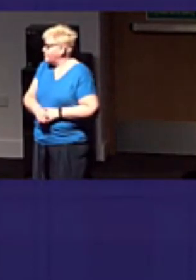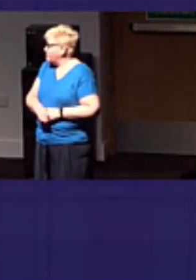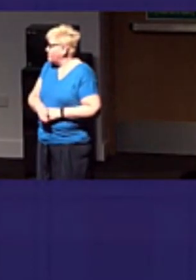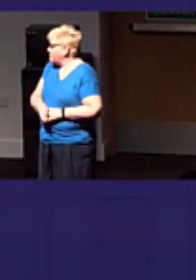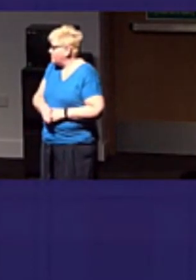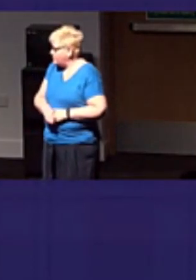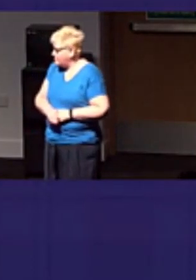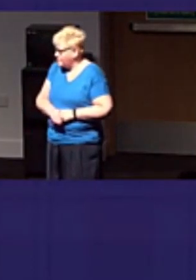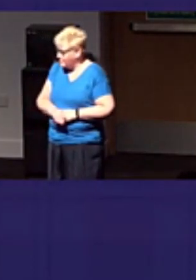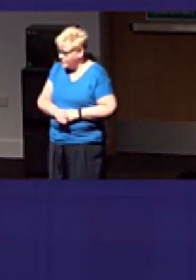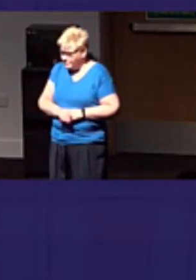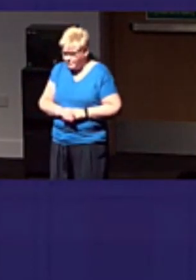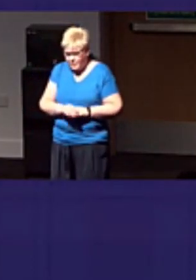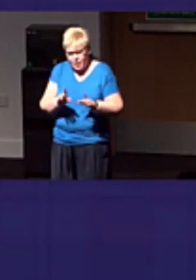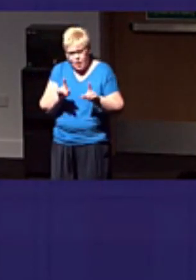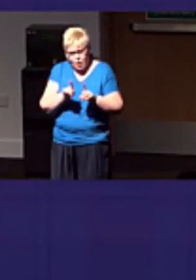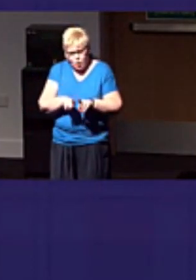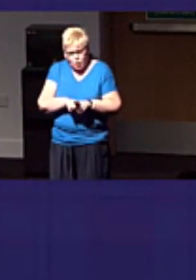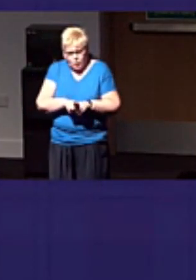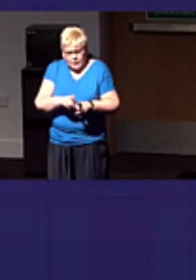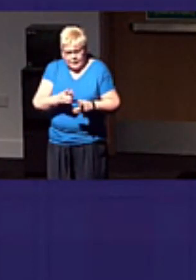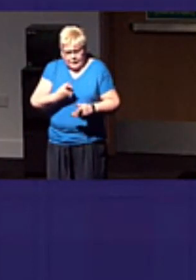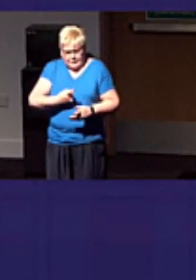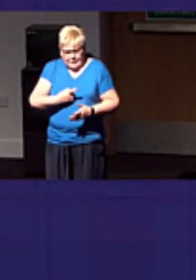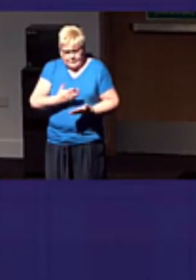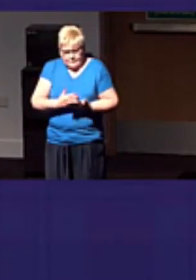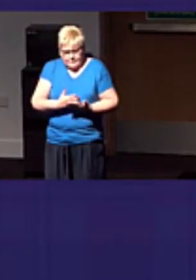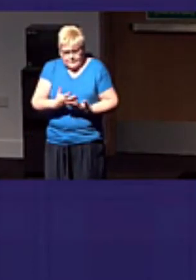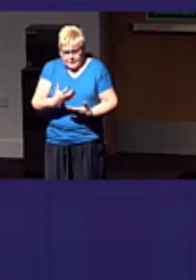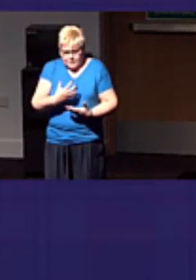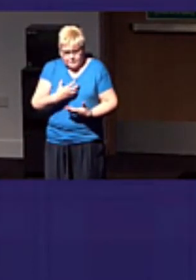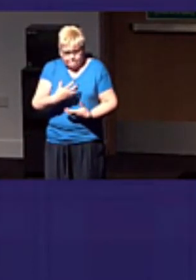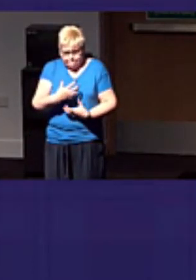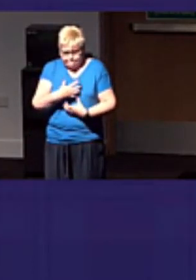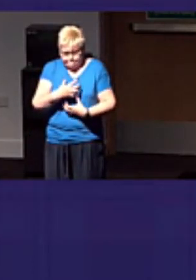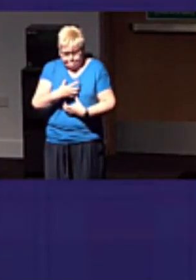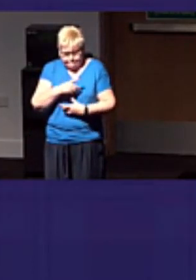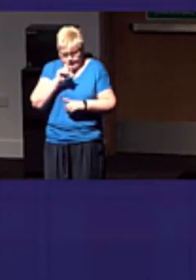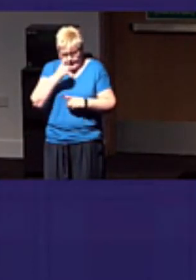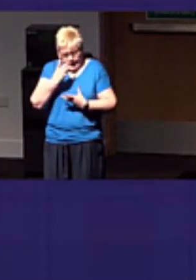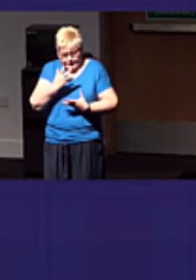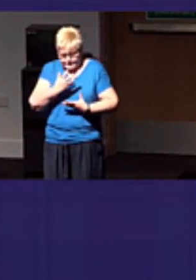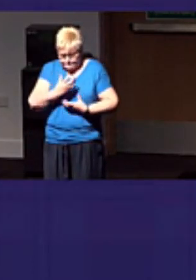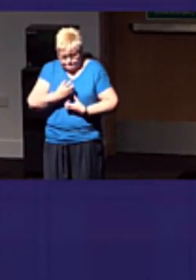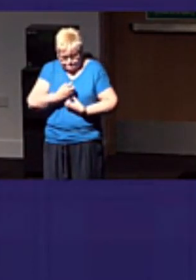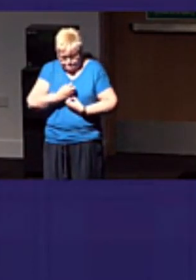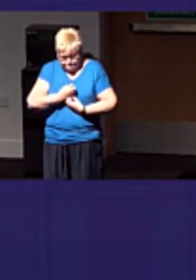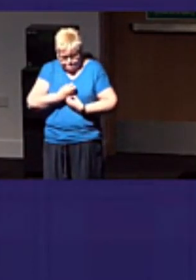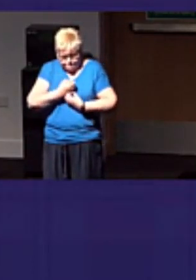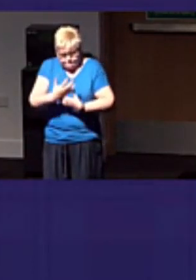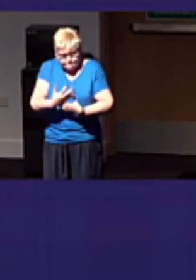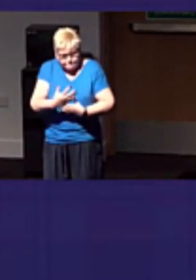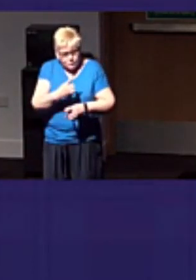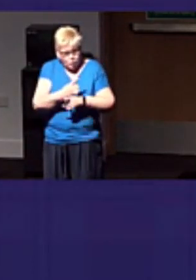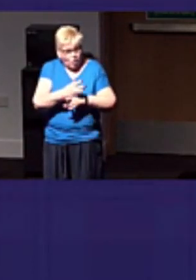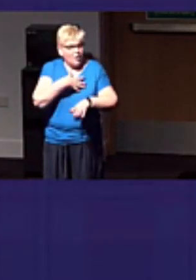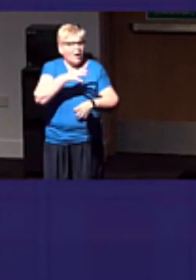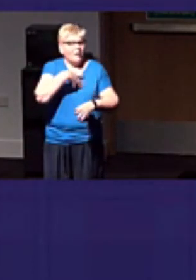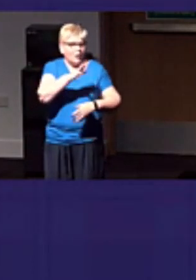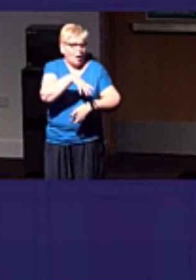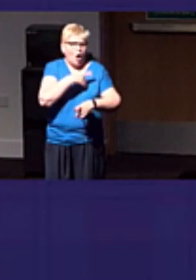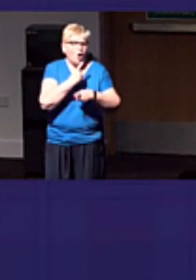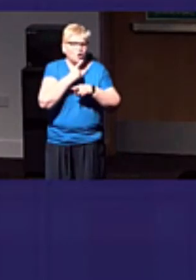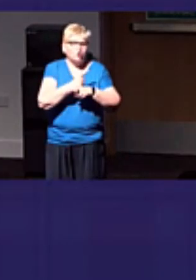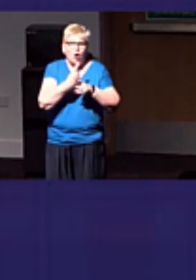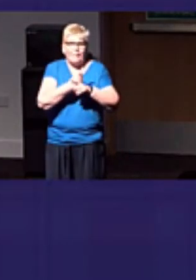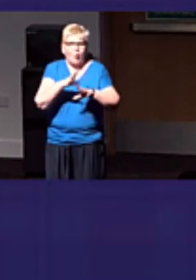So I was so terrified of talking about this concept that I just didn't. I talked about everything else in the whole world. I talked